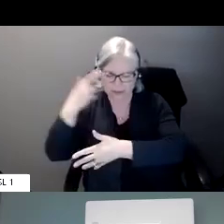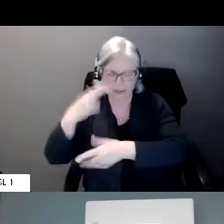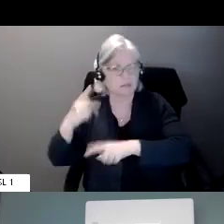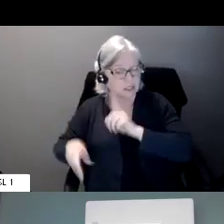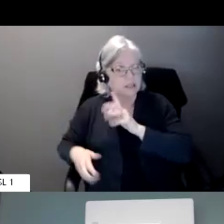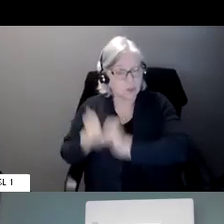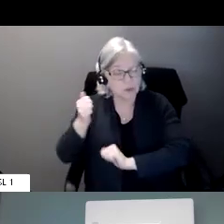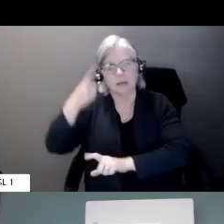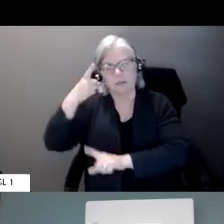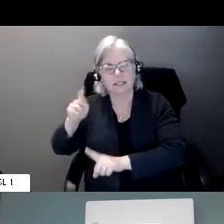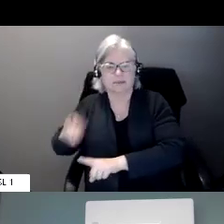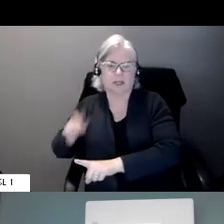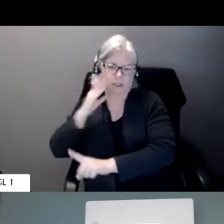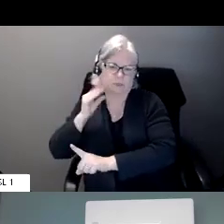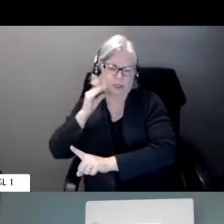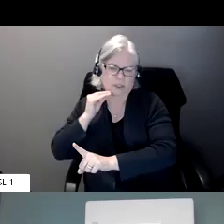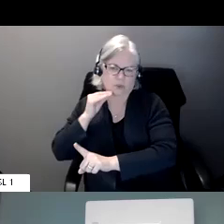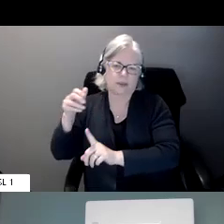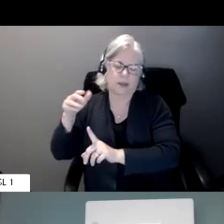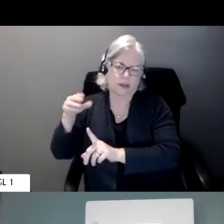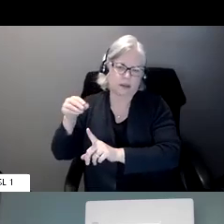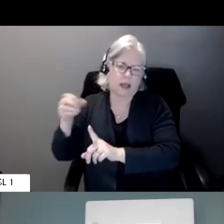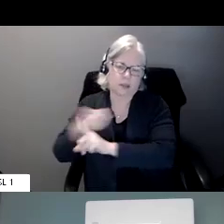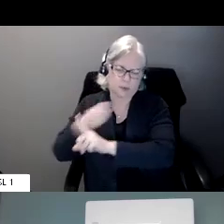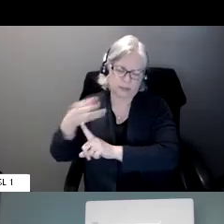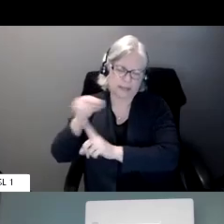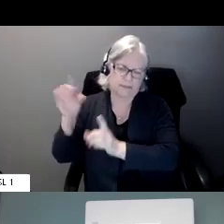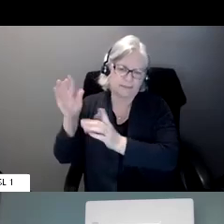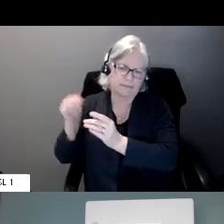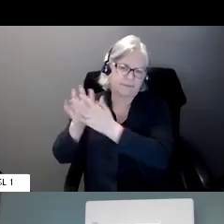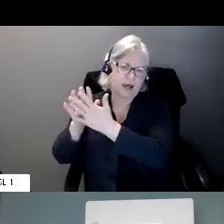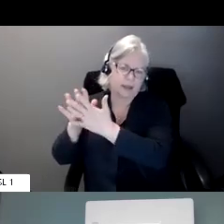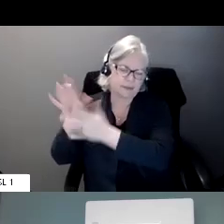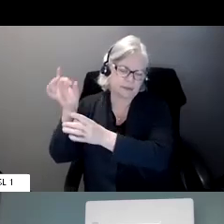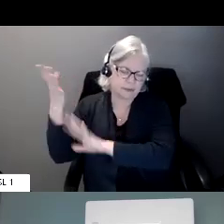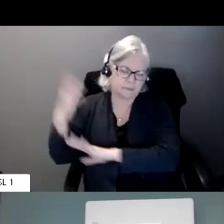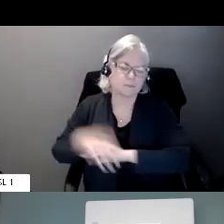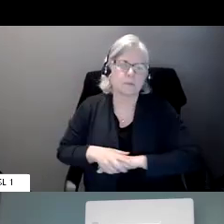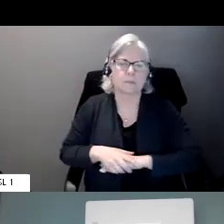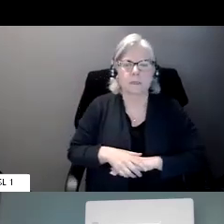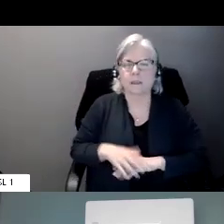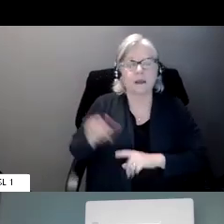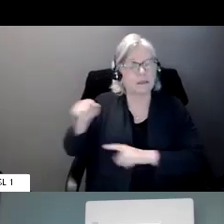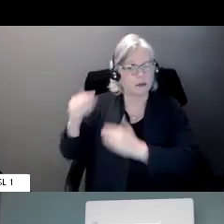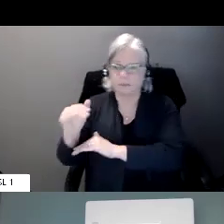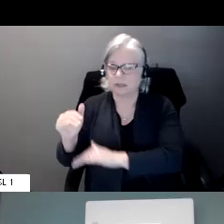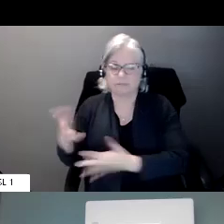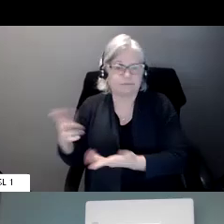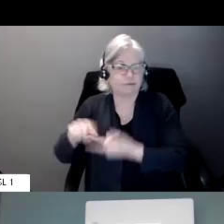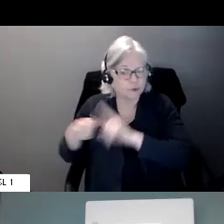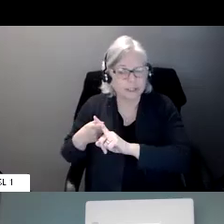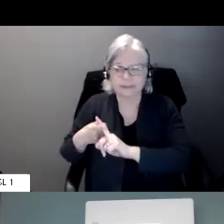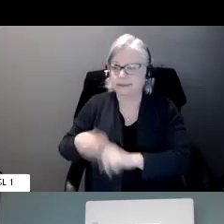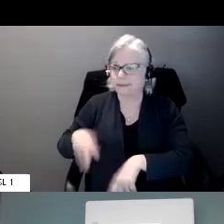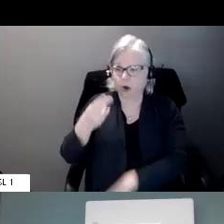of abuse and violence. They have limited to no friends, hobbies, social